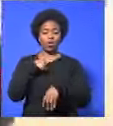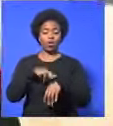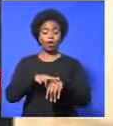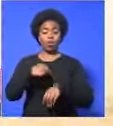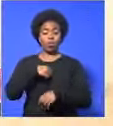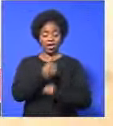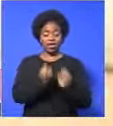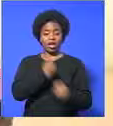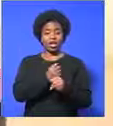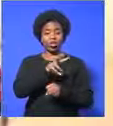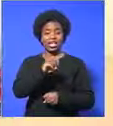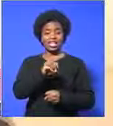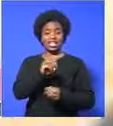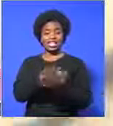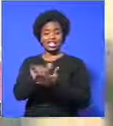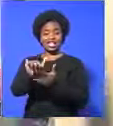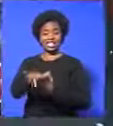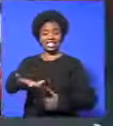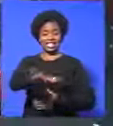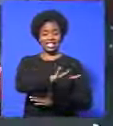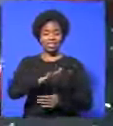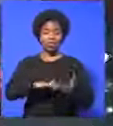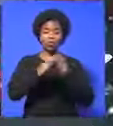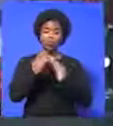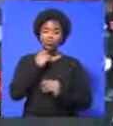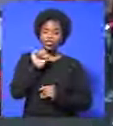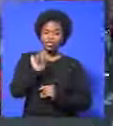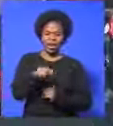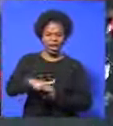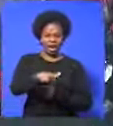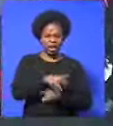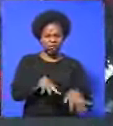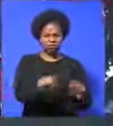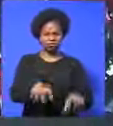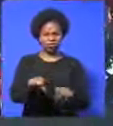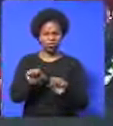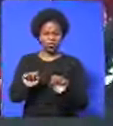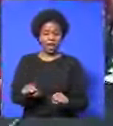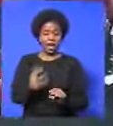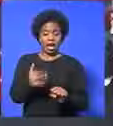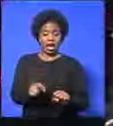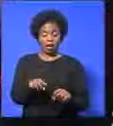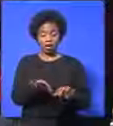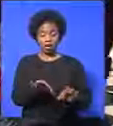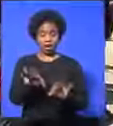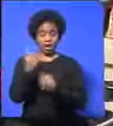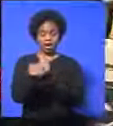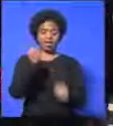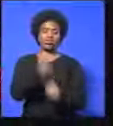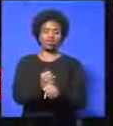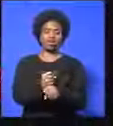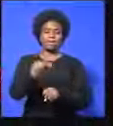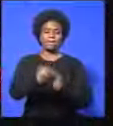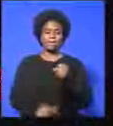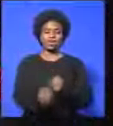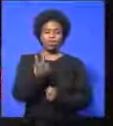in 2016 in Newcastle for communities to occupy vacant land. Now, that case has been postponed until February next year to give the High